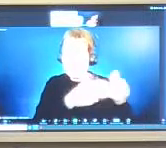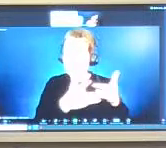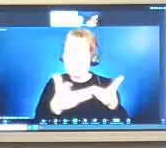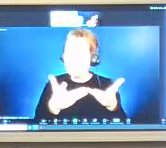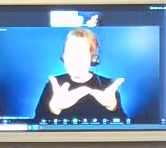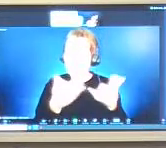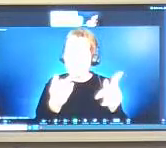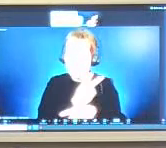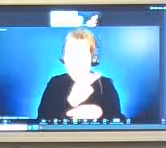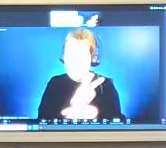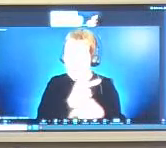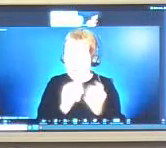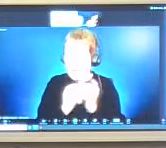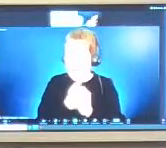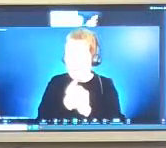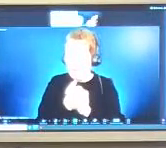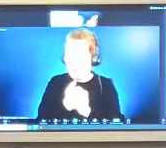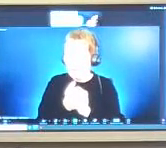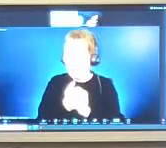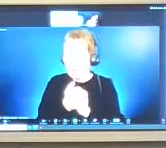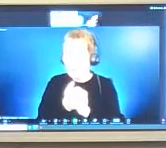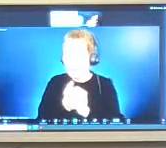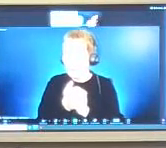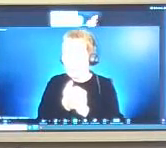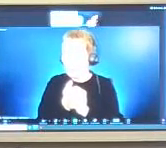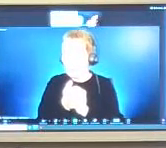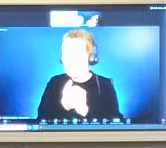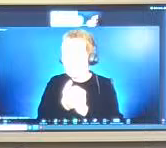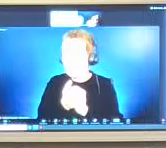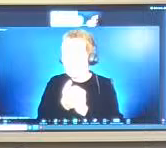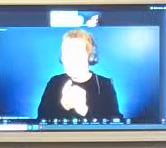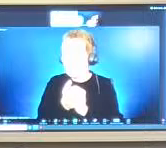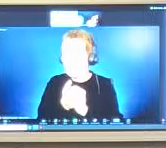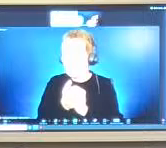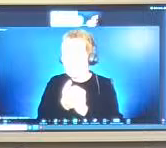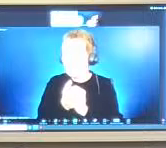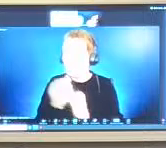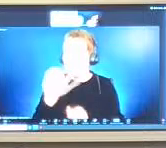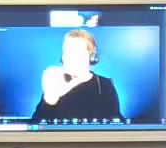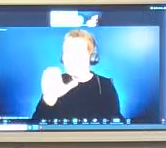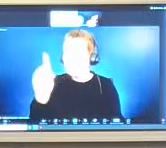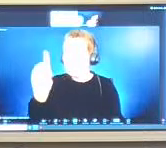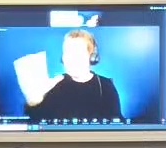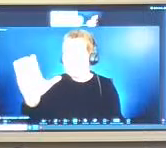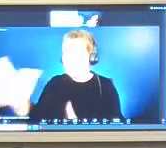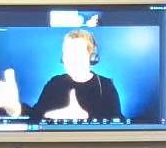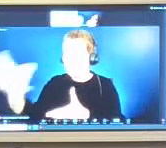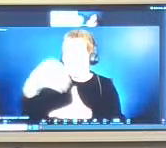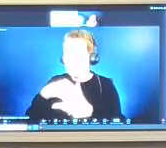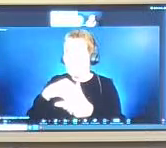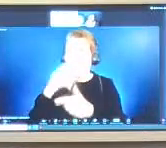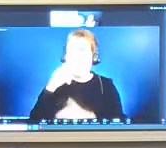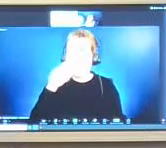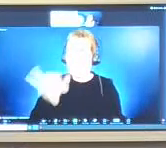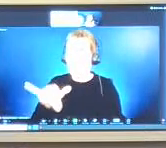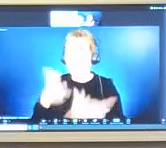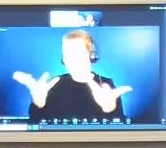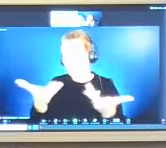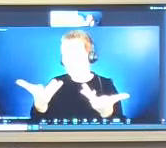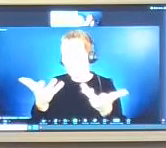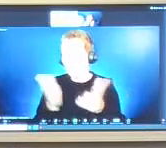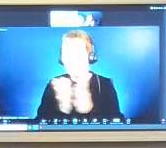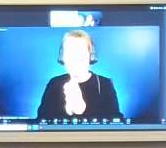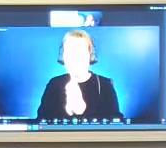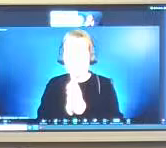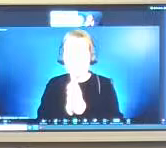steps on how to engage the CDC. So I'd love to look into that. I could personally